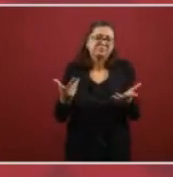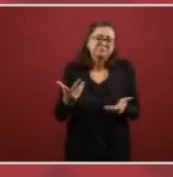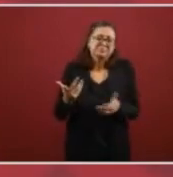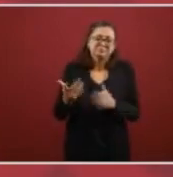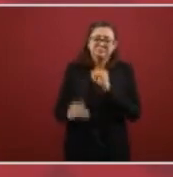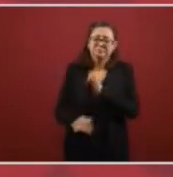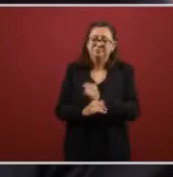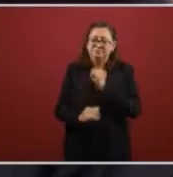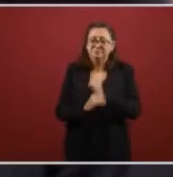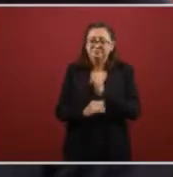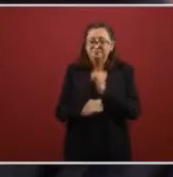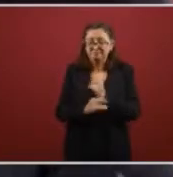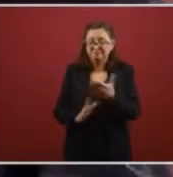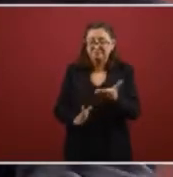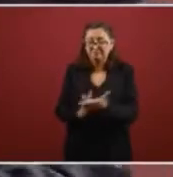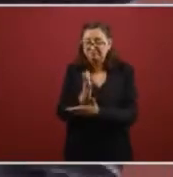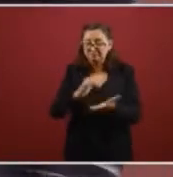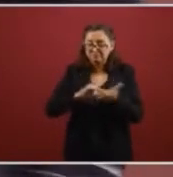it's a strategy,